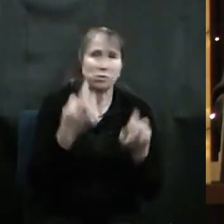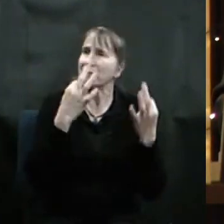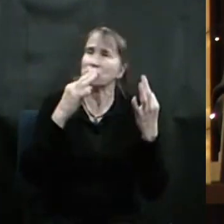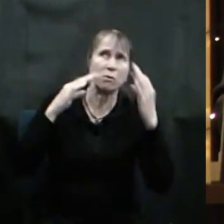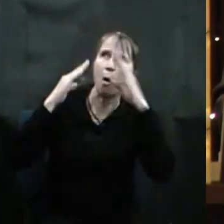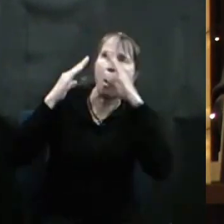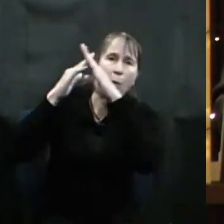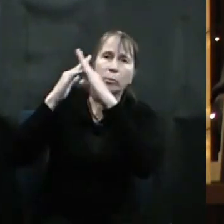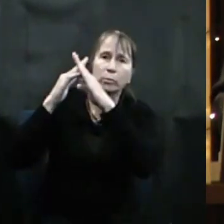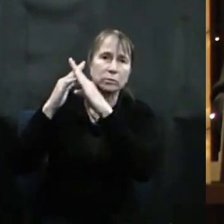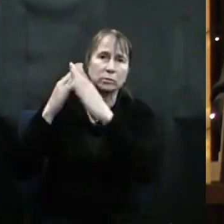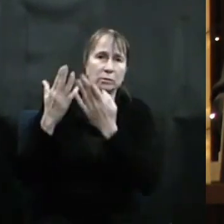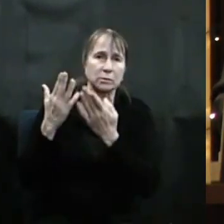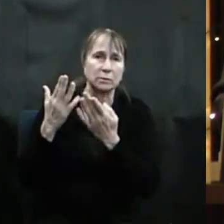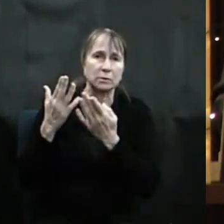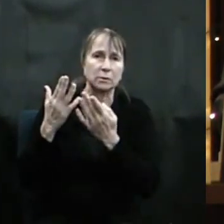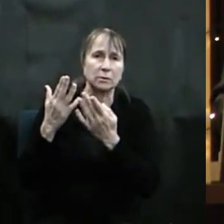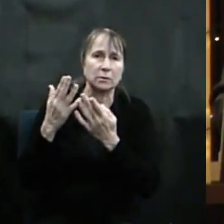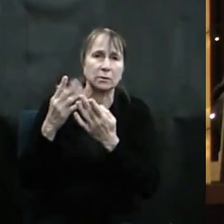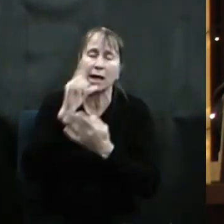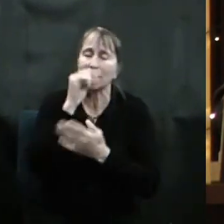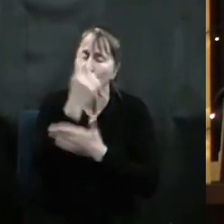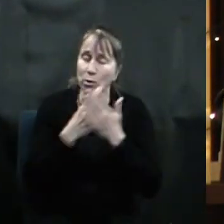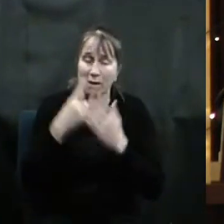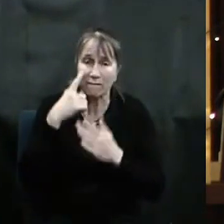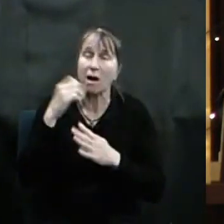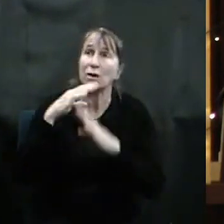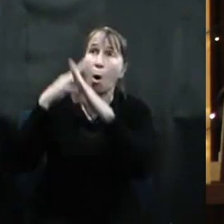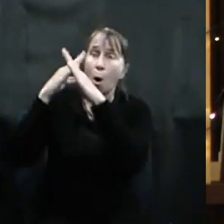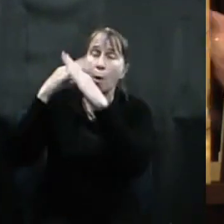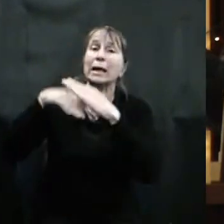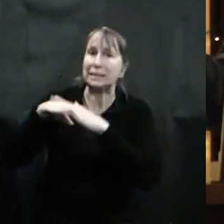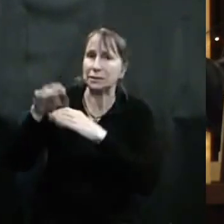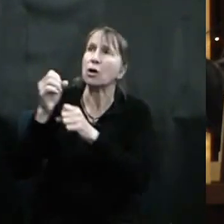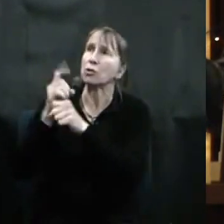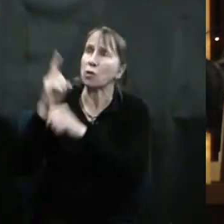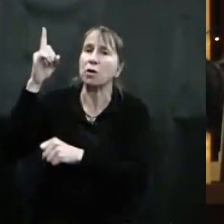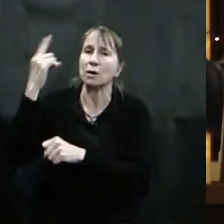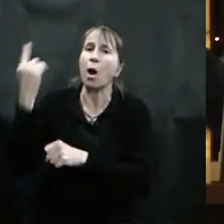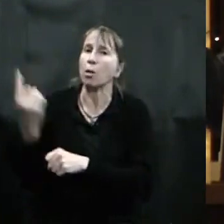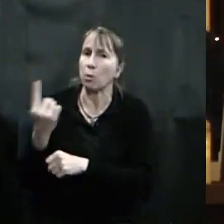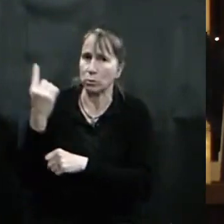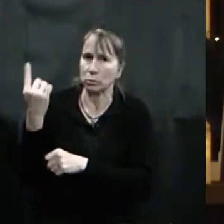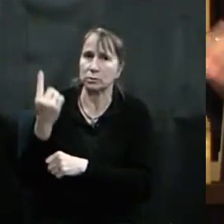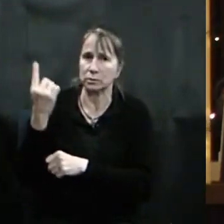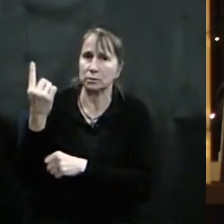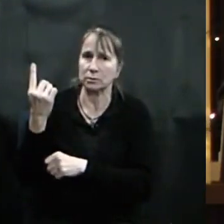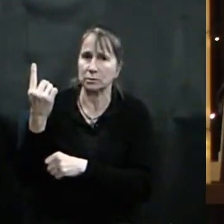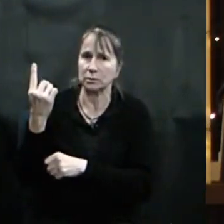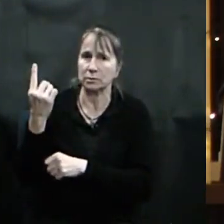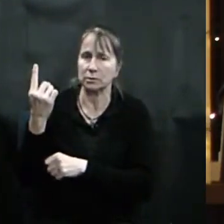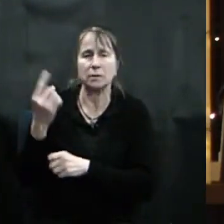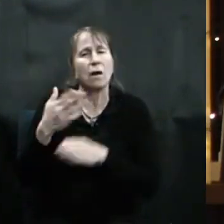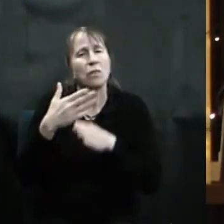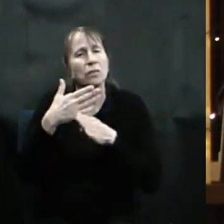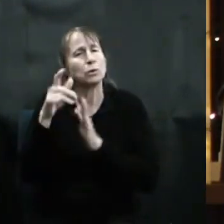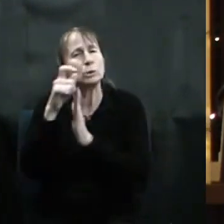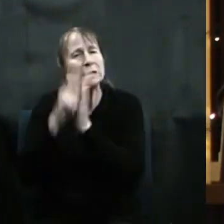Hope is found in God alone. The New Testament sharpens that for us, doesn't